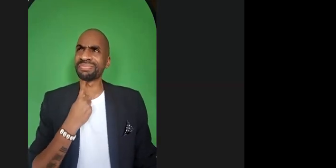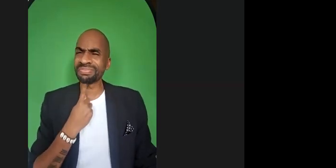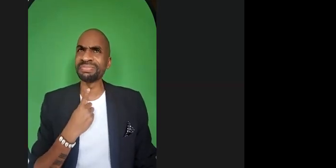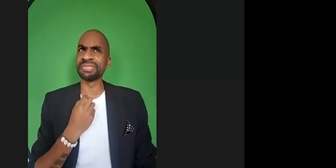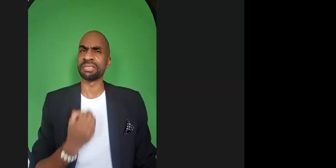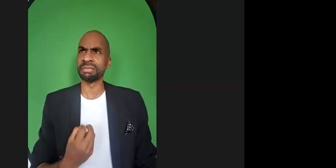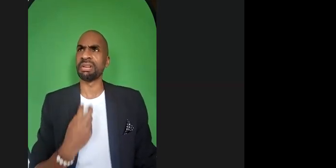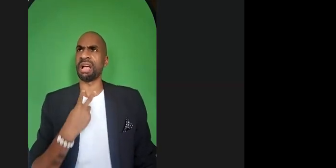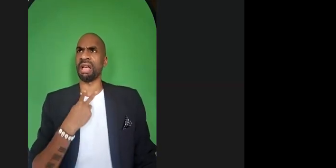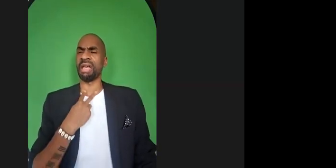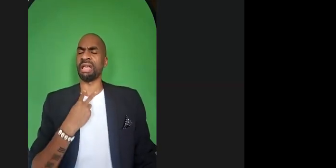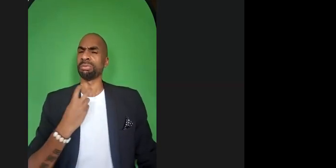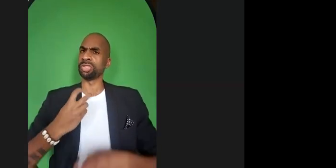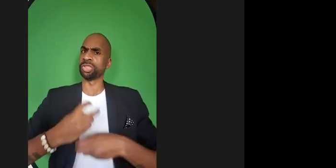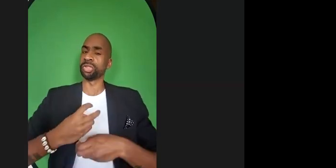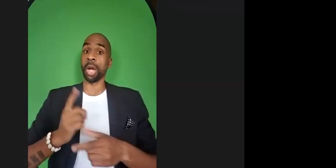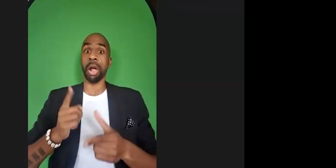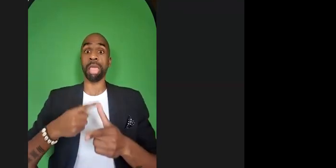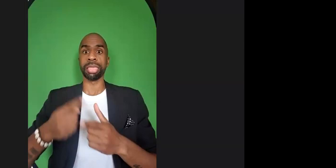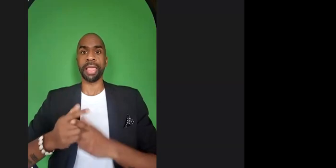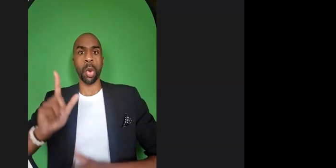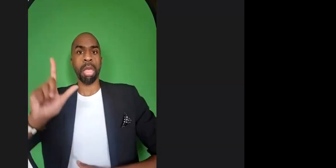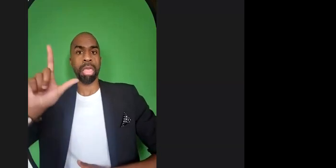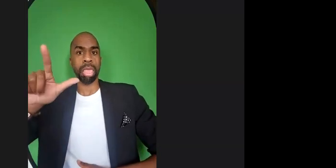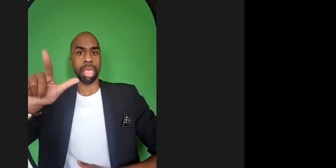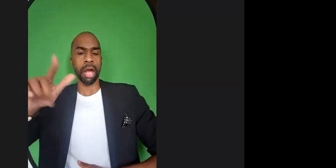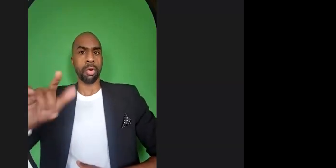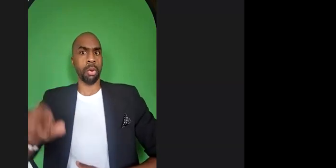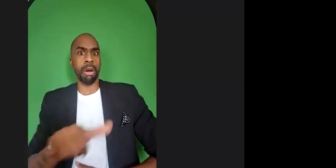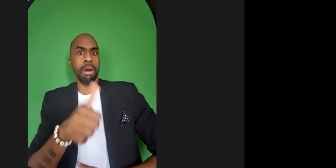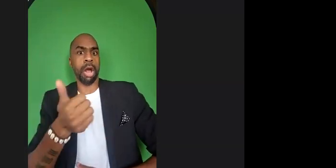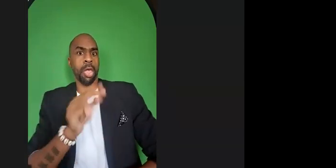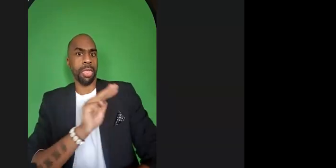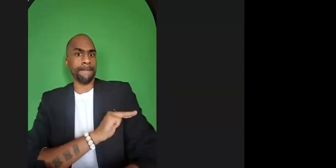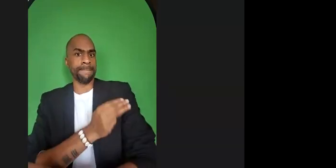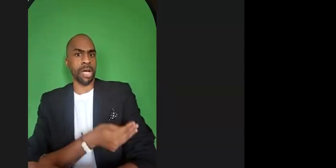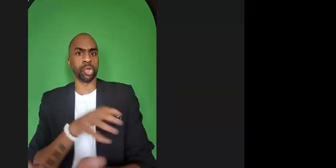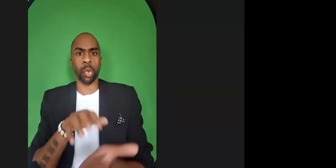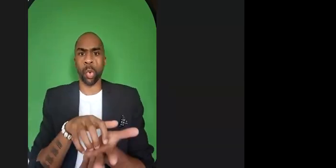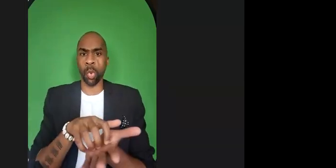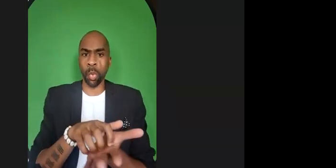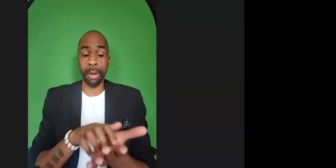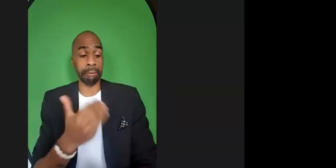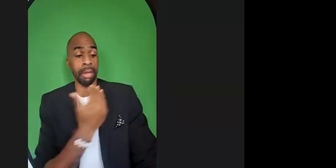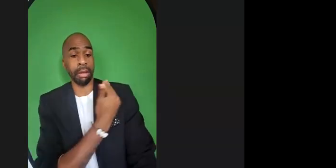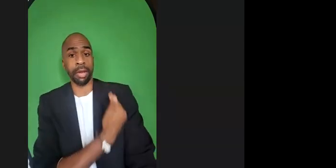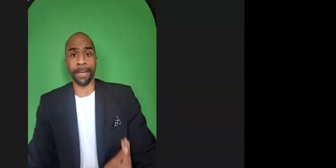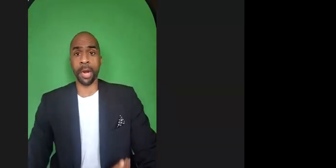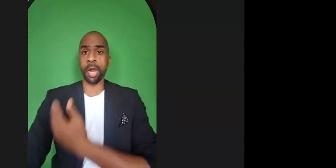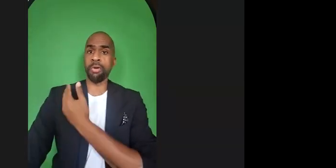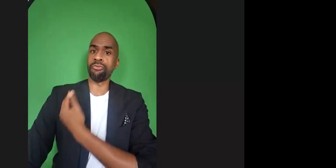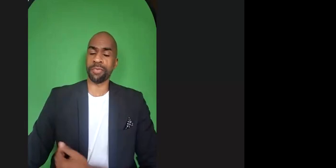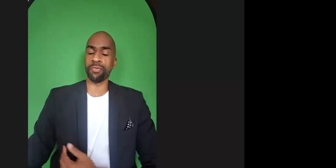for example. And later in the illness, other muscles may become weak, for example, the muscles in the limbs and the breathing